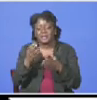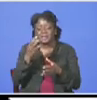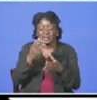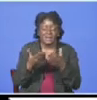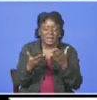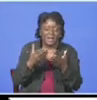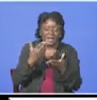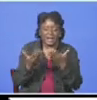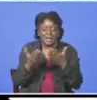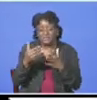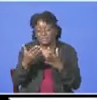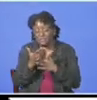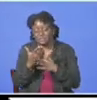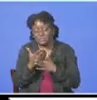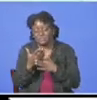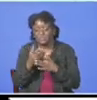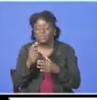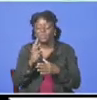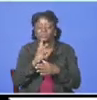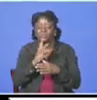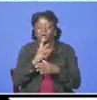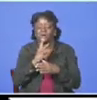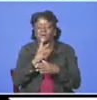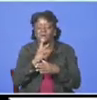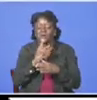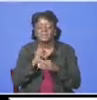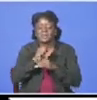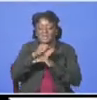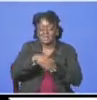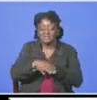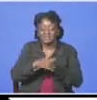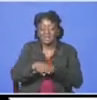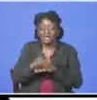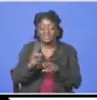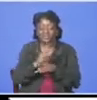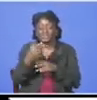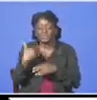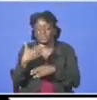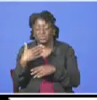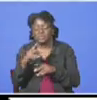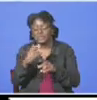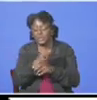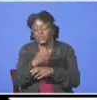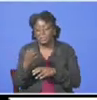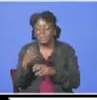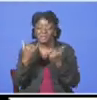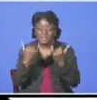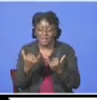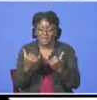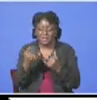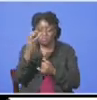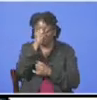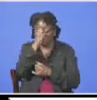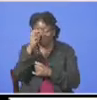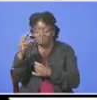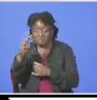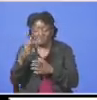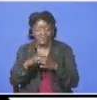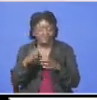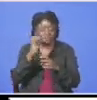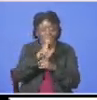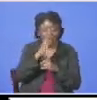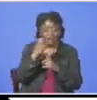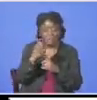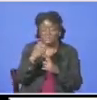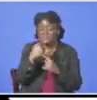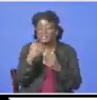engines or diffusion through very porous limestone rock. But now the Minister of Environment, the Honorable Ramal Ferreira, says a new